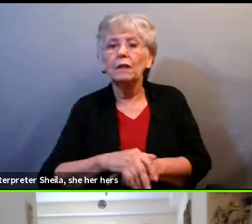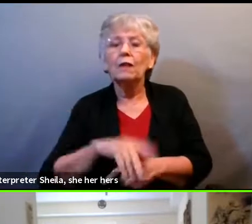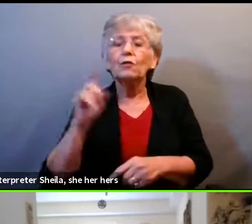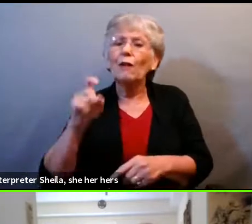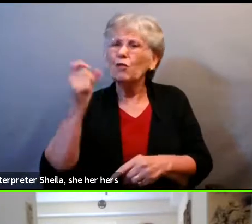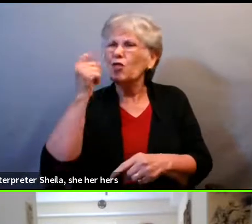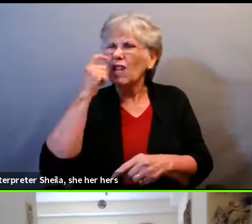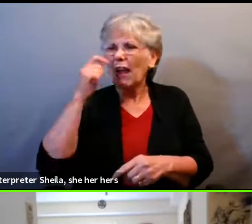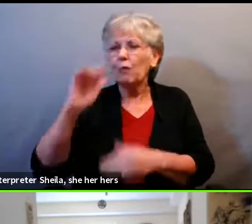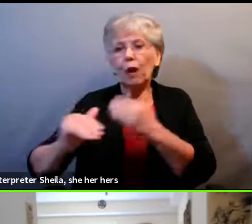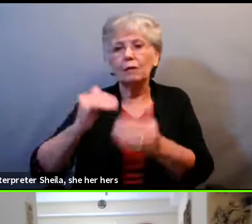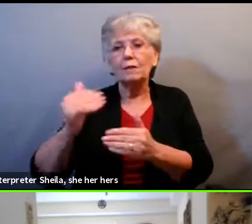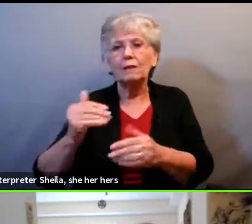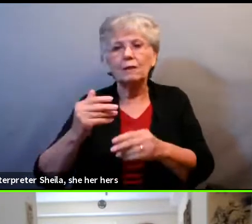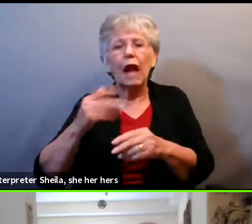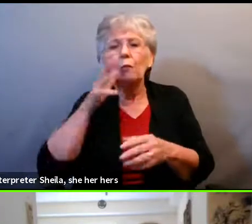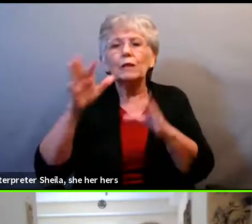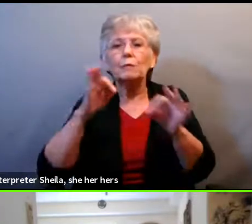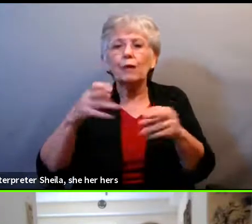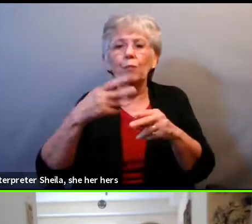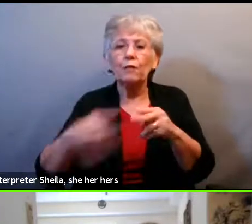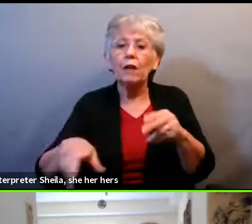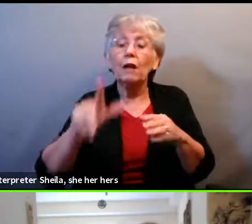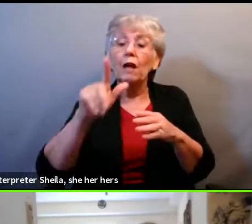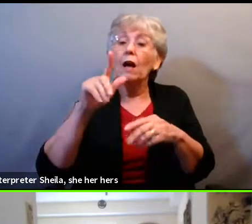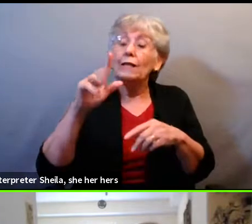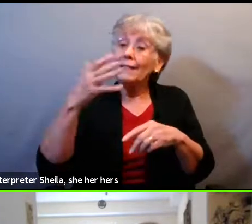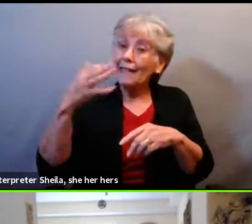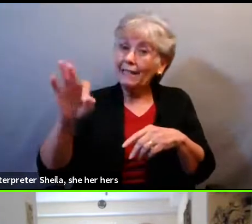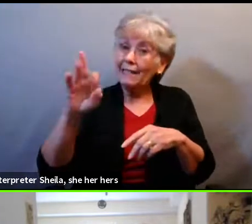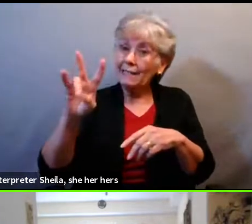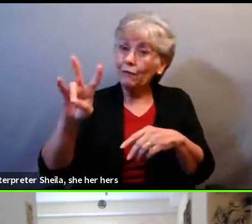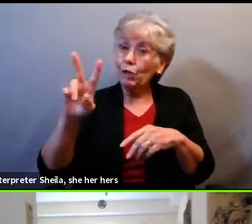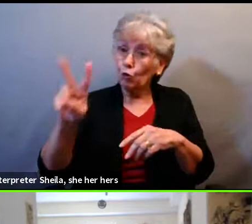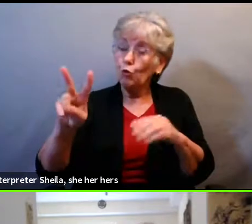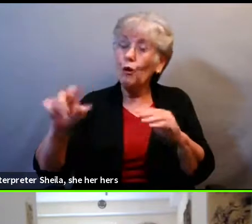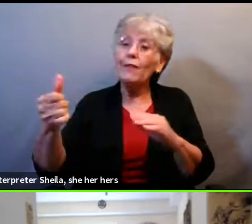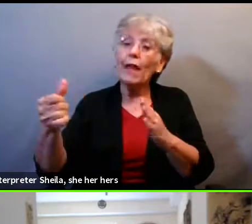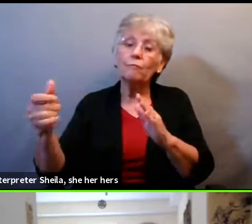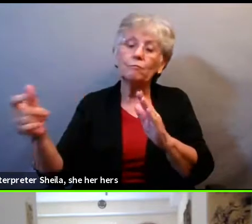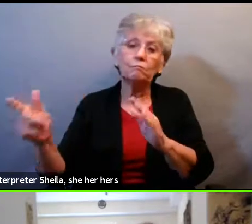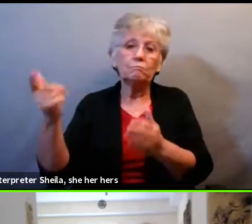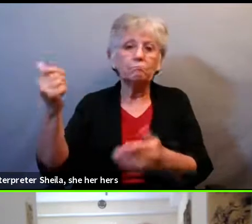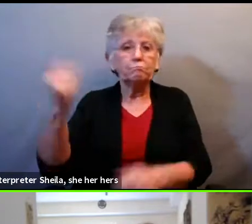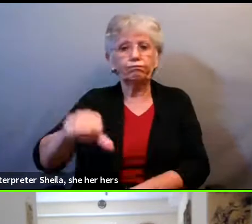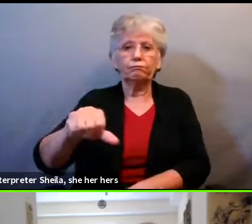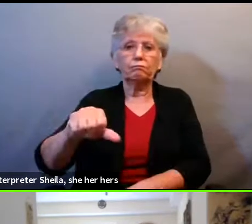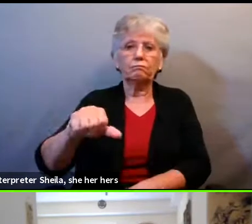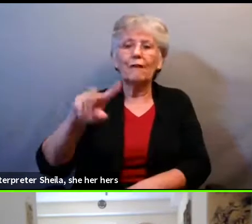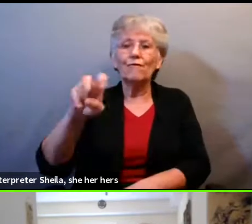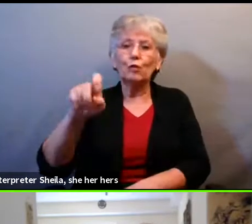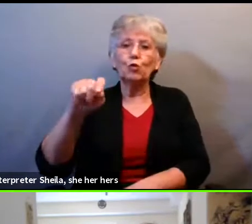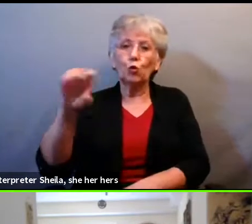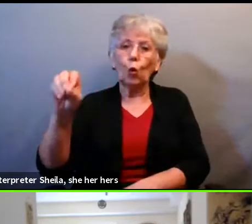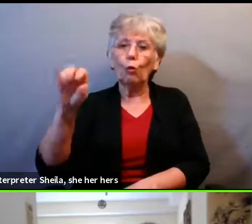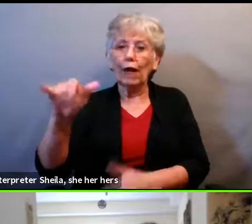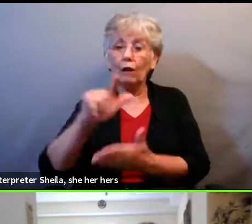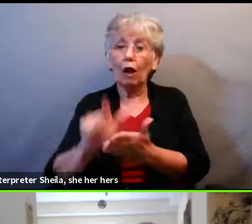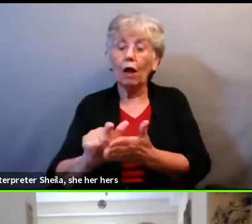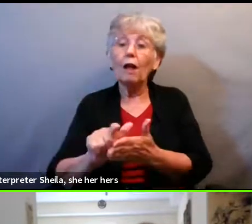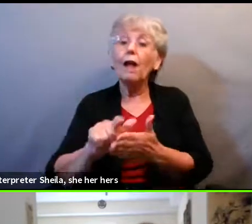briefly, the law was vetoed in 1972. Then Nixon vetoed it again. There